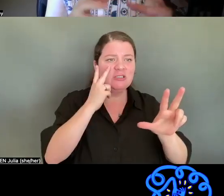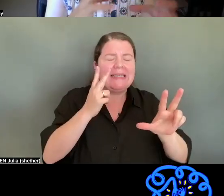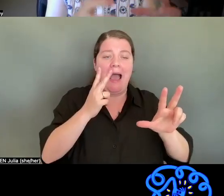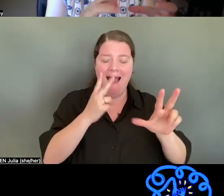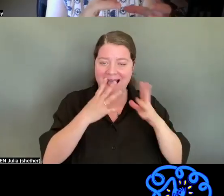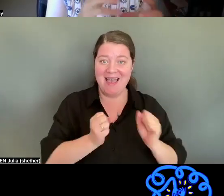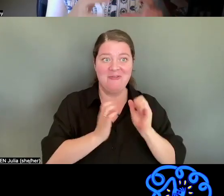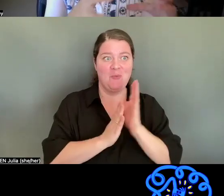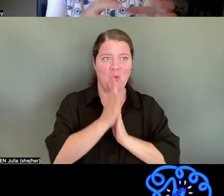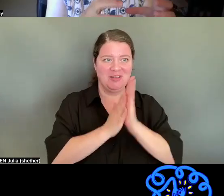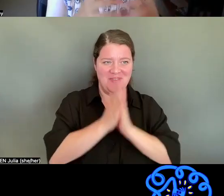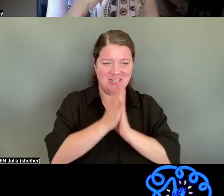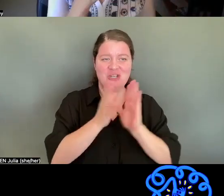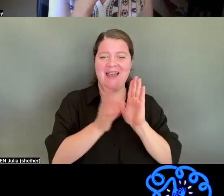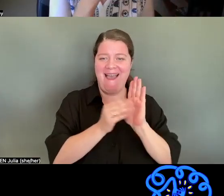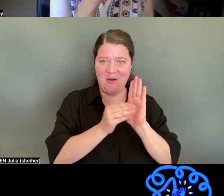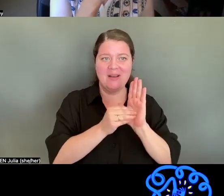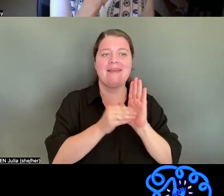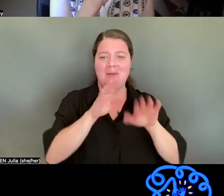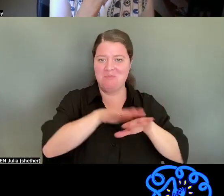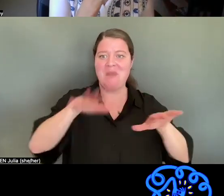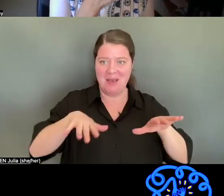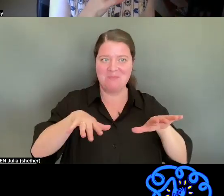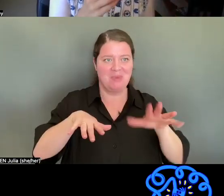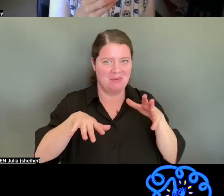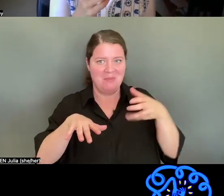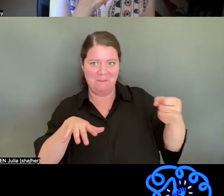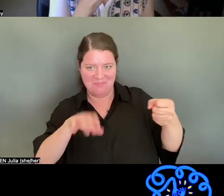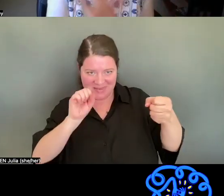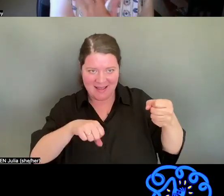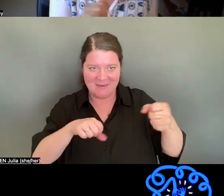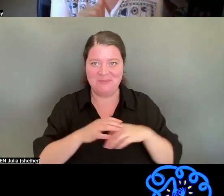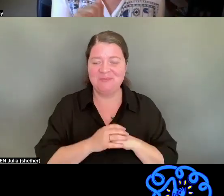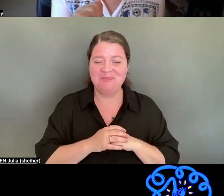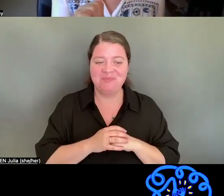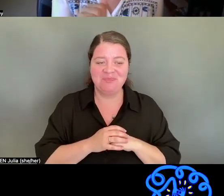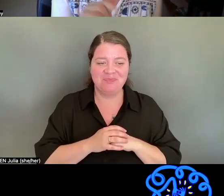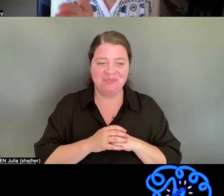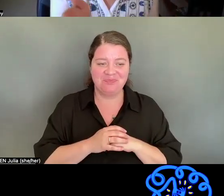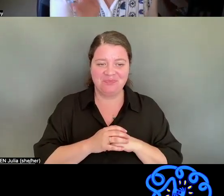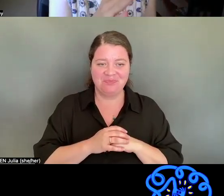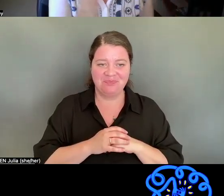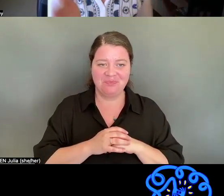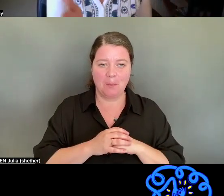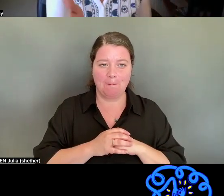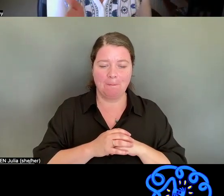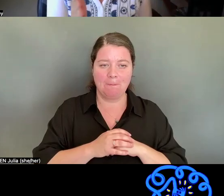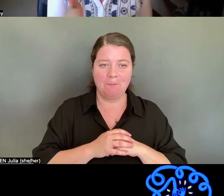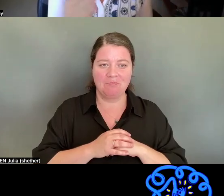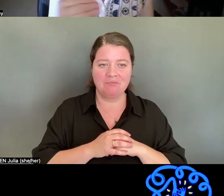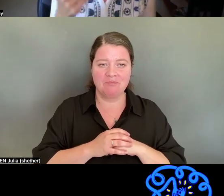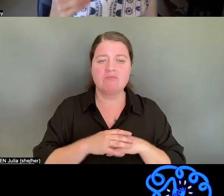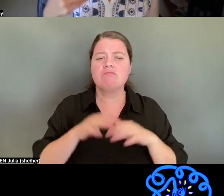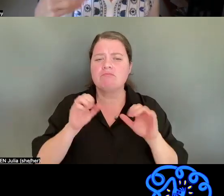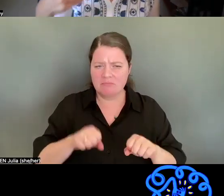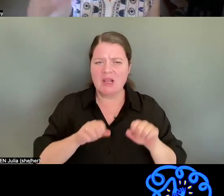motivated iconic mappings. So this is kind of going, yeah. And then you can also see the same